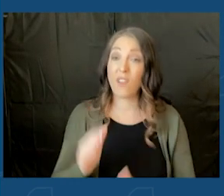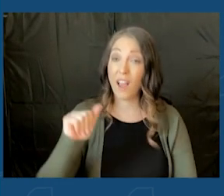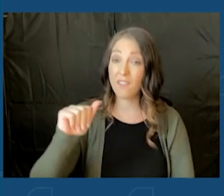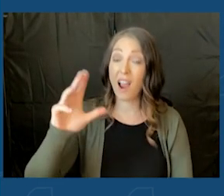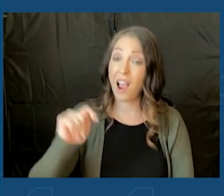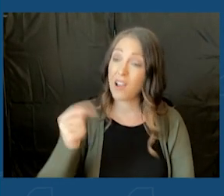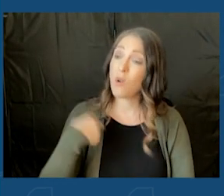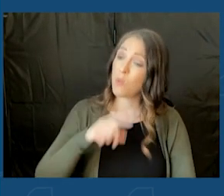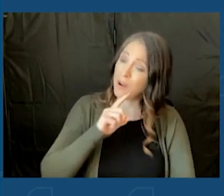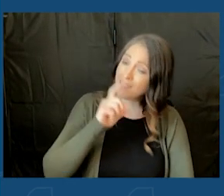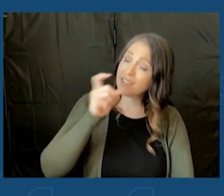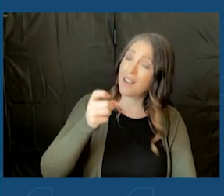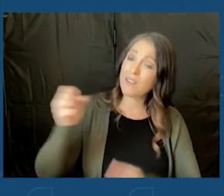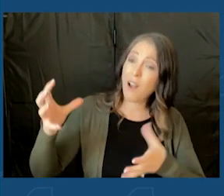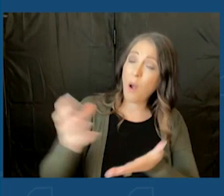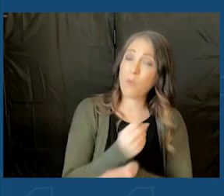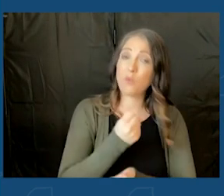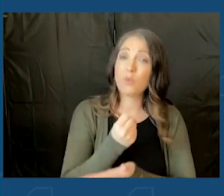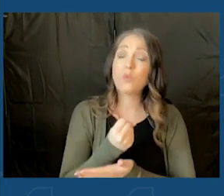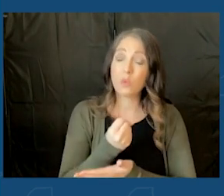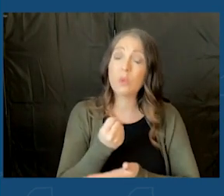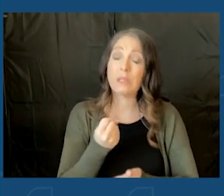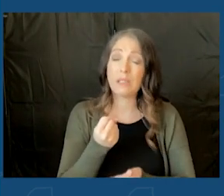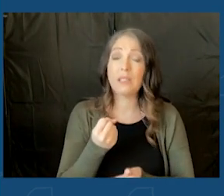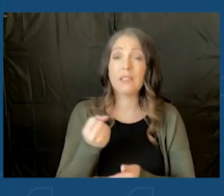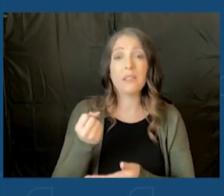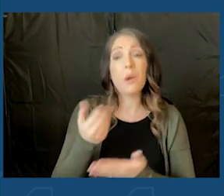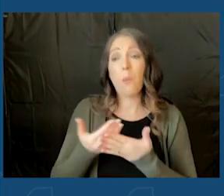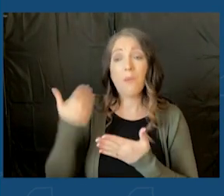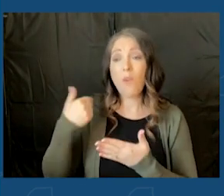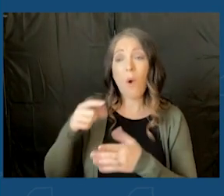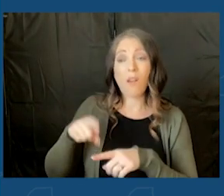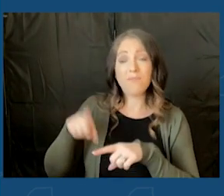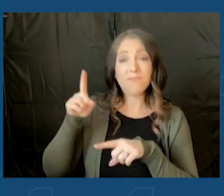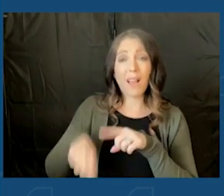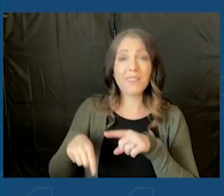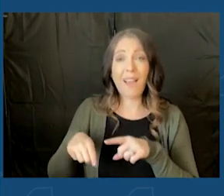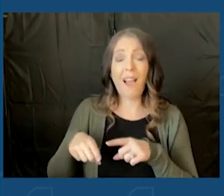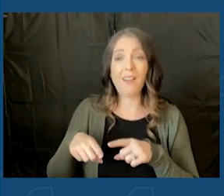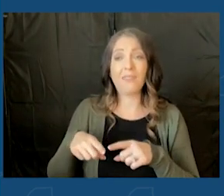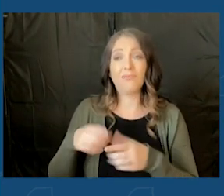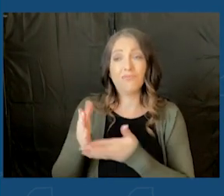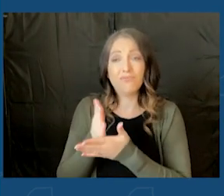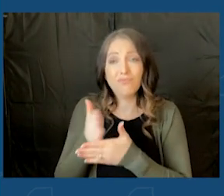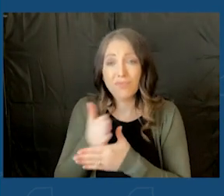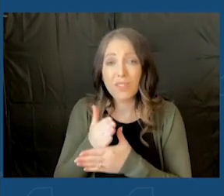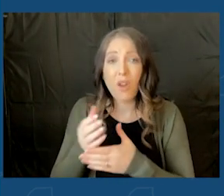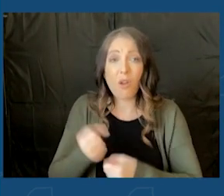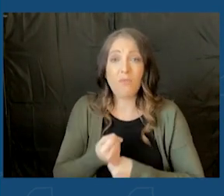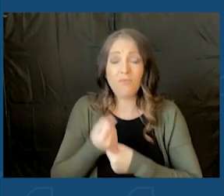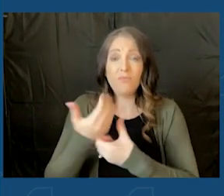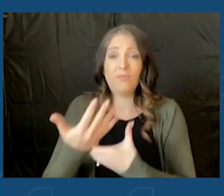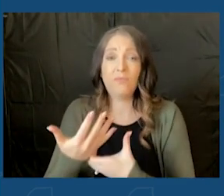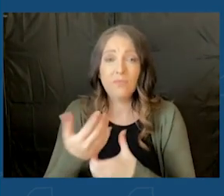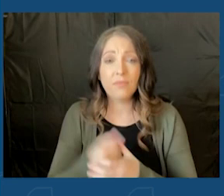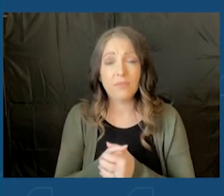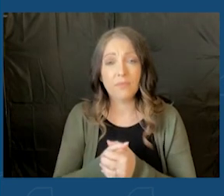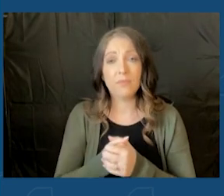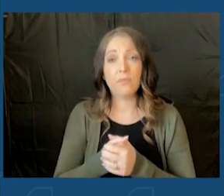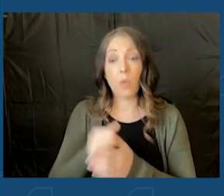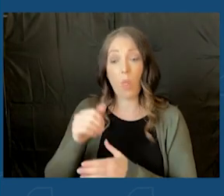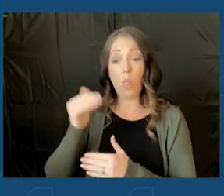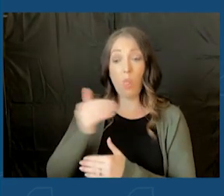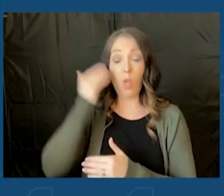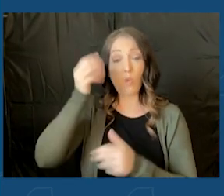sex offenses who were previously denied an opportunity because they didn't come forward at the time. The Adult Survivors Act builds on